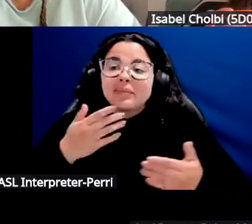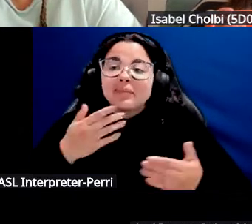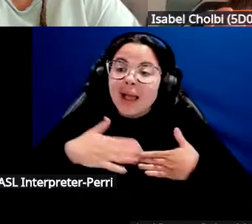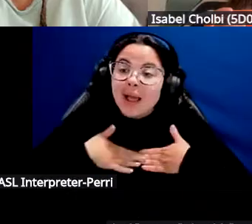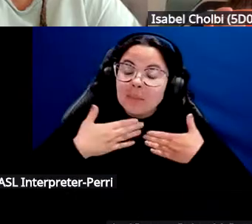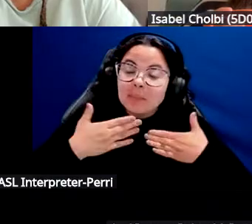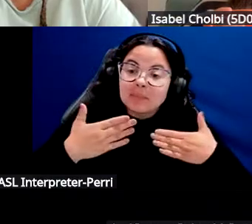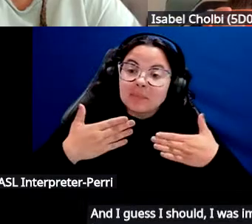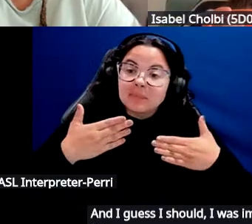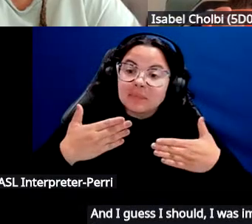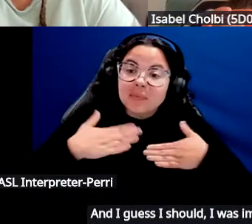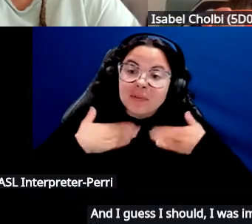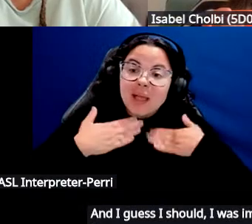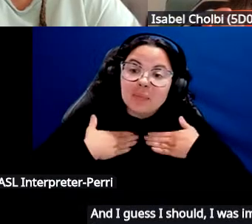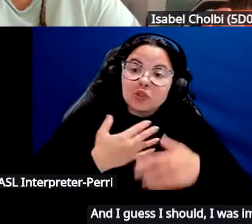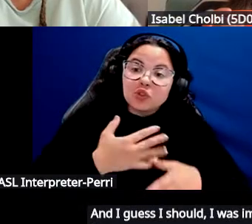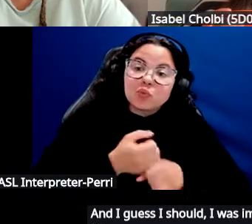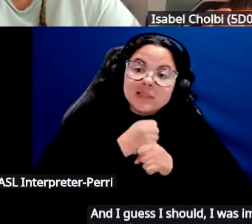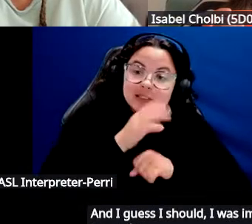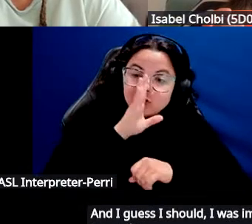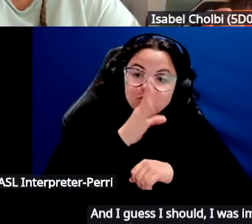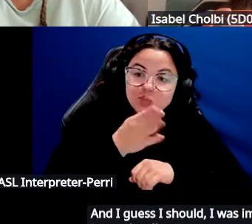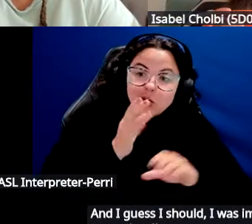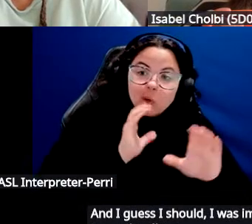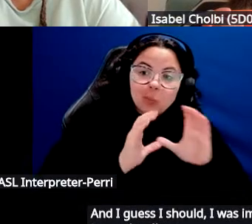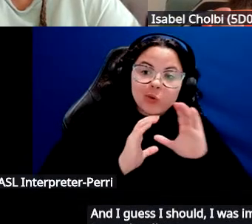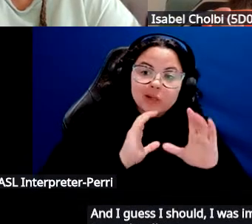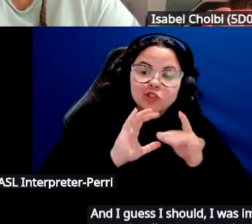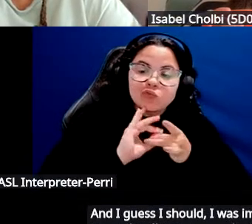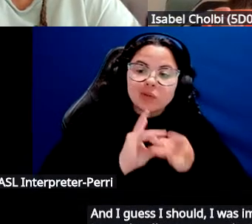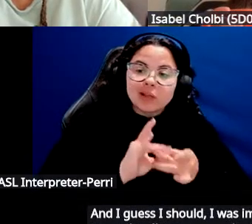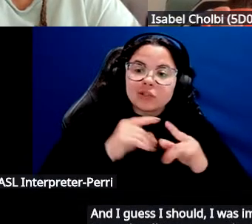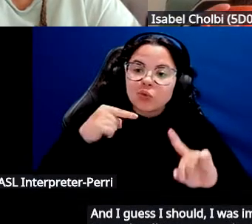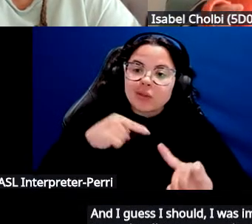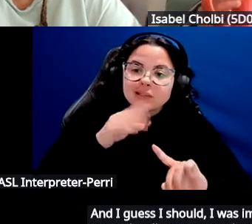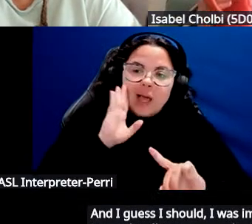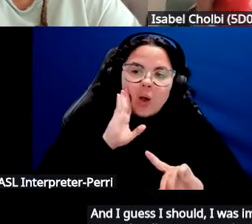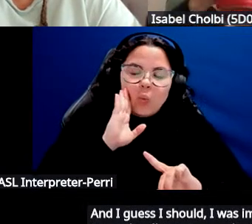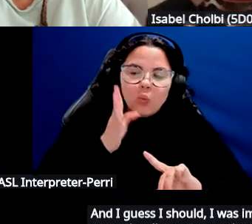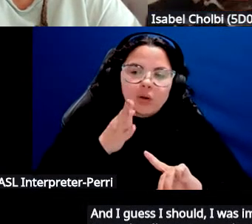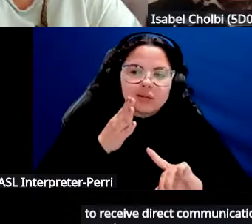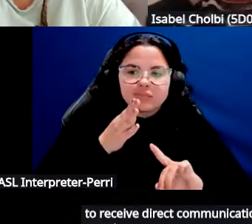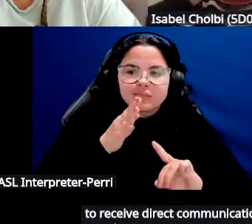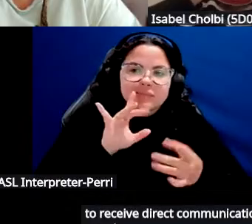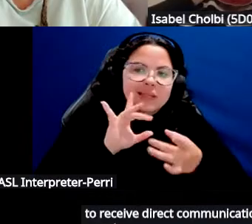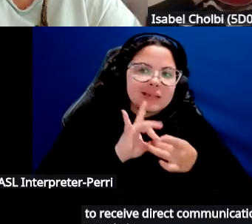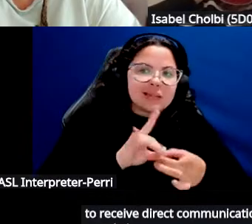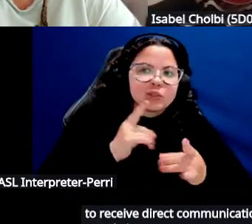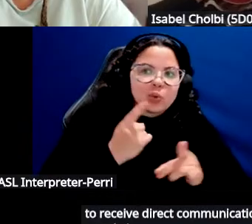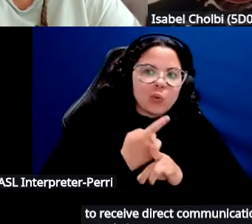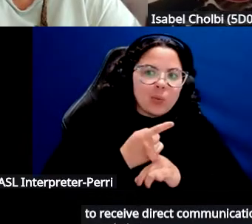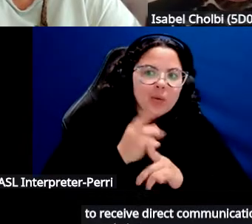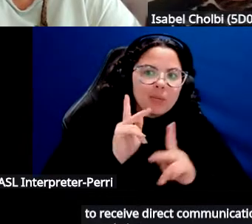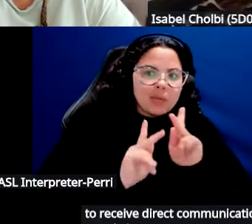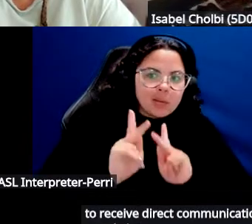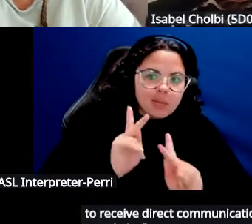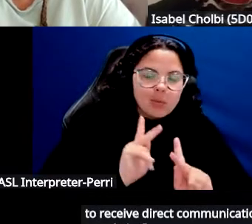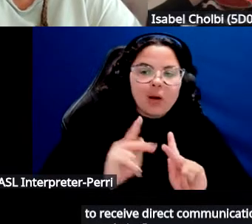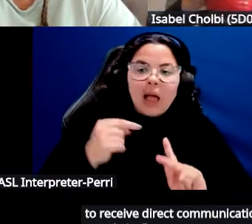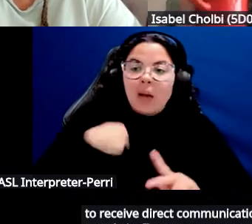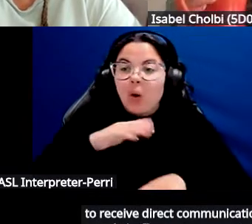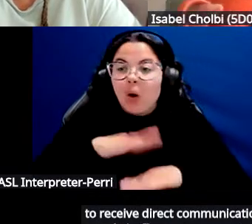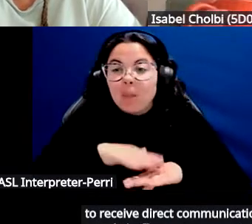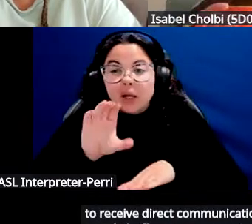to receive direct communication about this, and I will connect the appropriate people in. I'm on my computer,